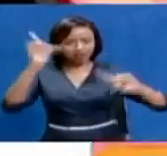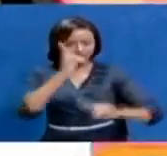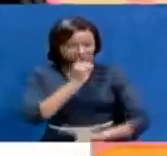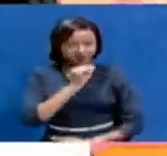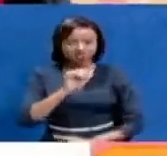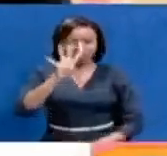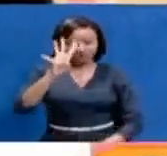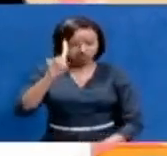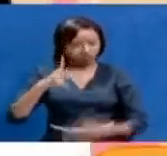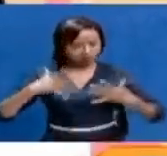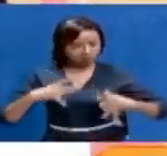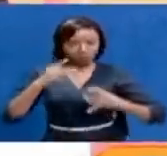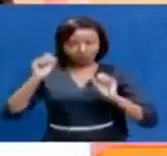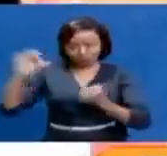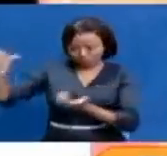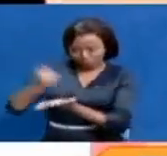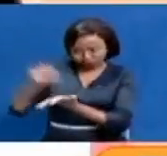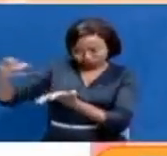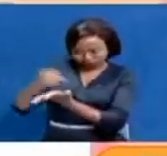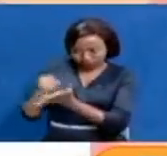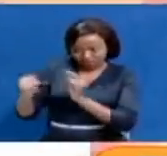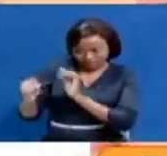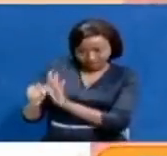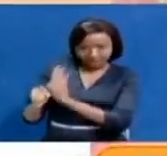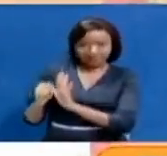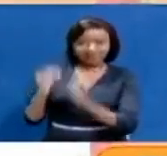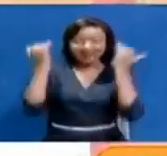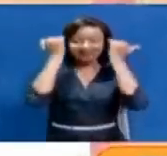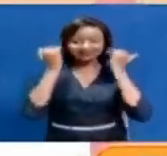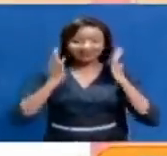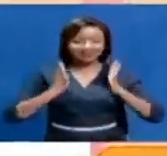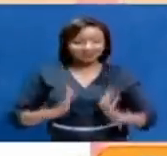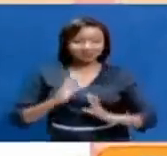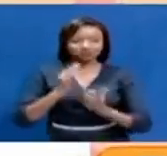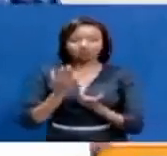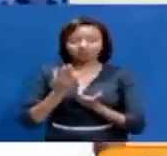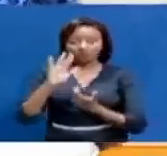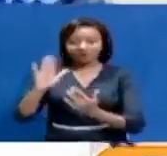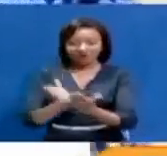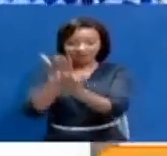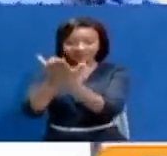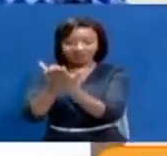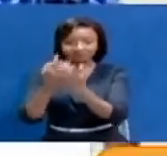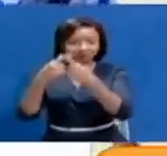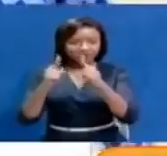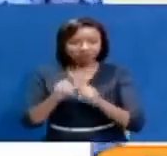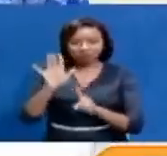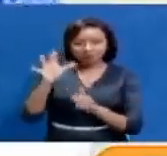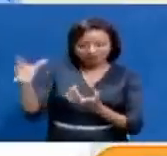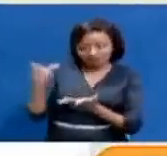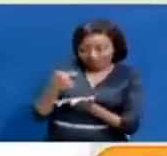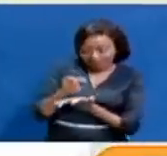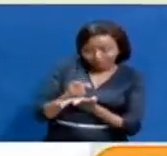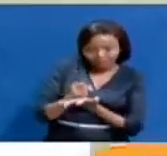41 people to be appointed as judges of the Court of Appeal, the Environment and Land Court, and the Employment and Labour